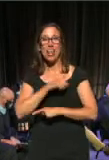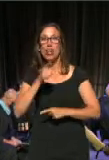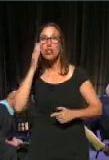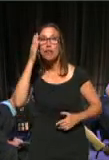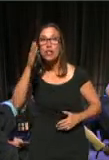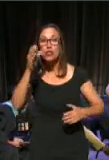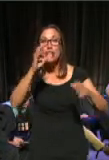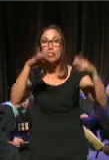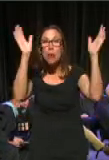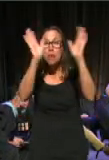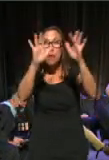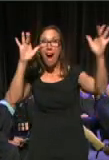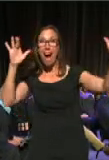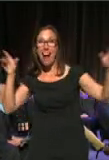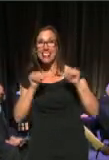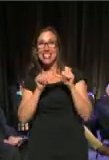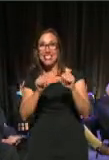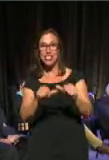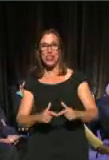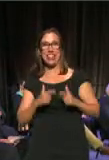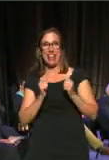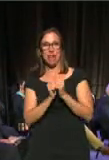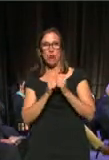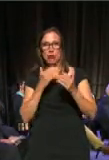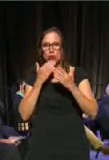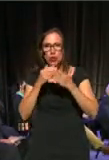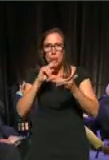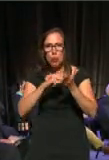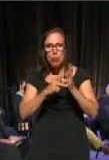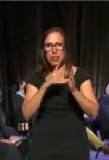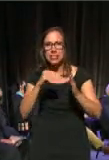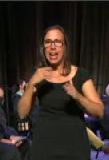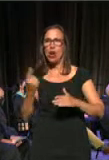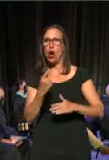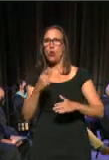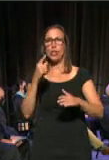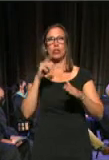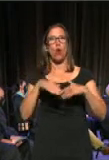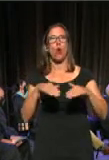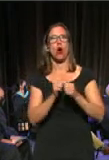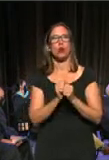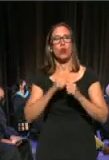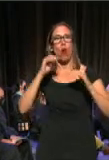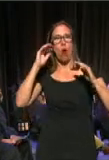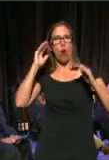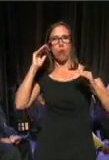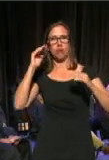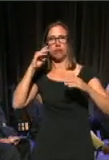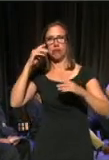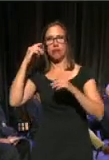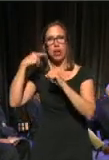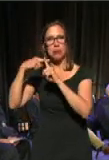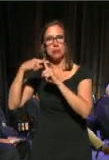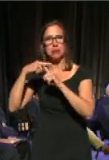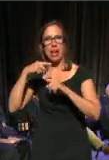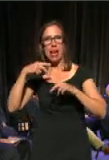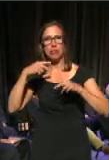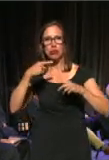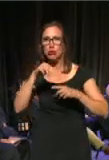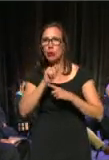future is bright. Continue to live with great purpose and remember to walk with hope, optimism, and grit. You are